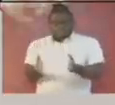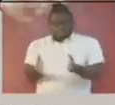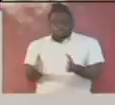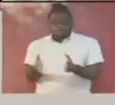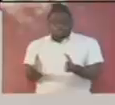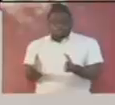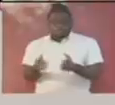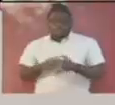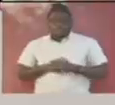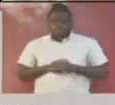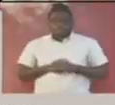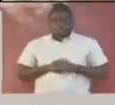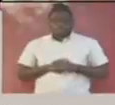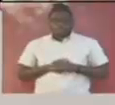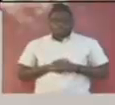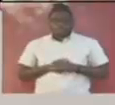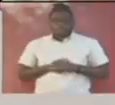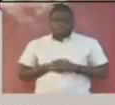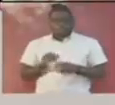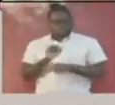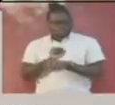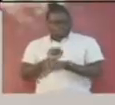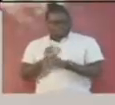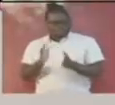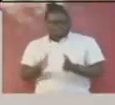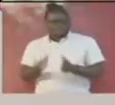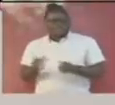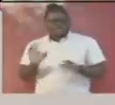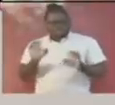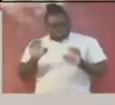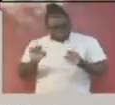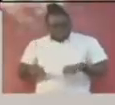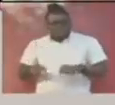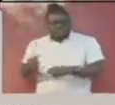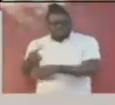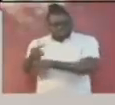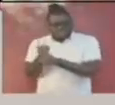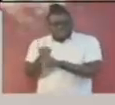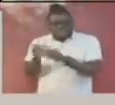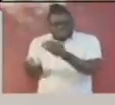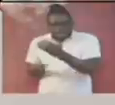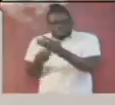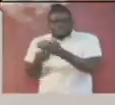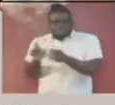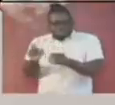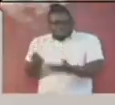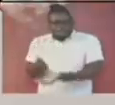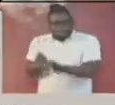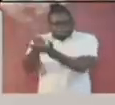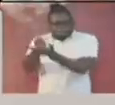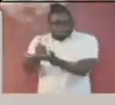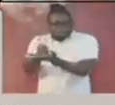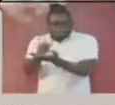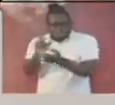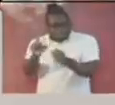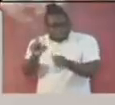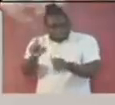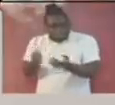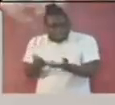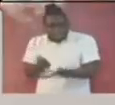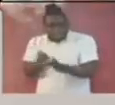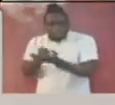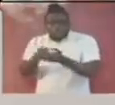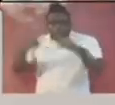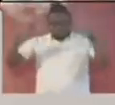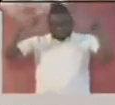directions. In addition, most recently, the Office of the Prime Minister has also launched a resource for children.